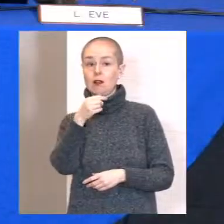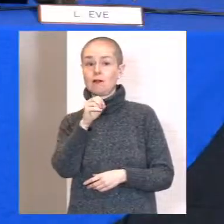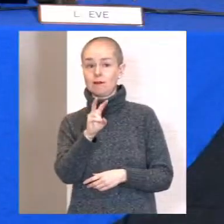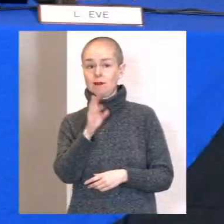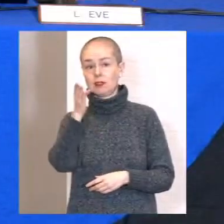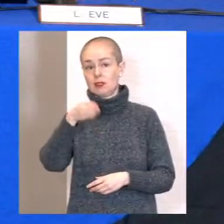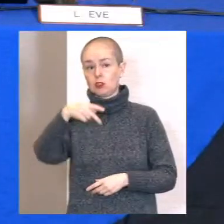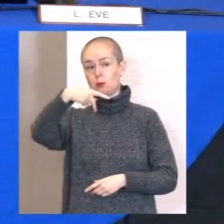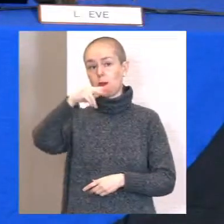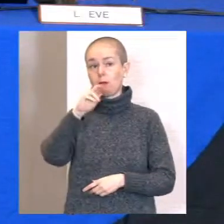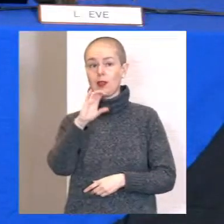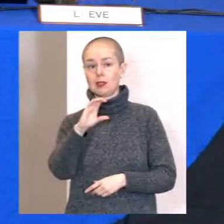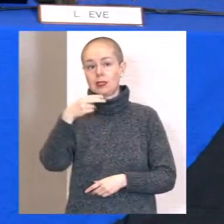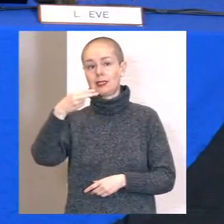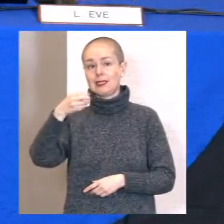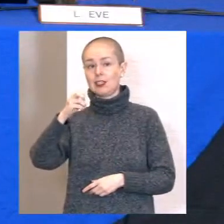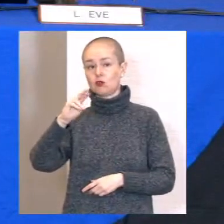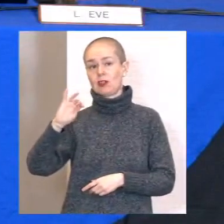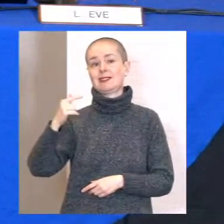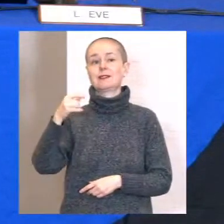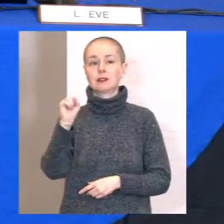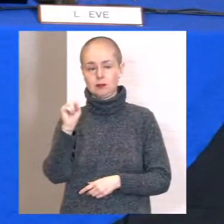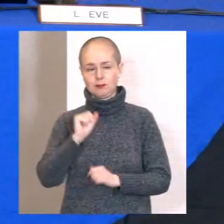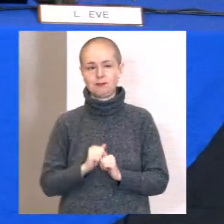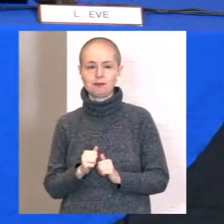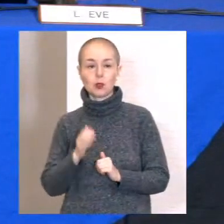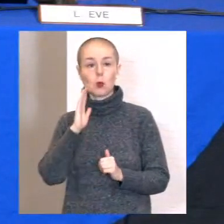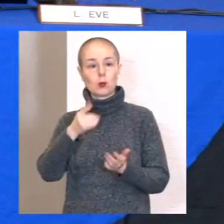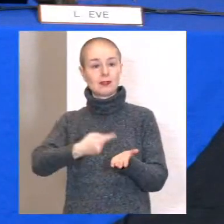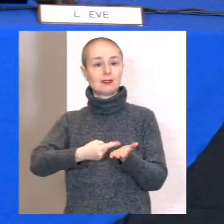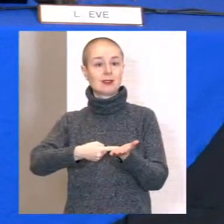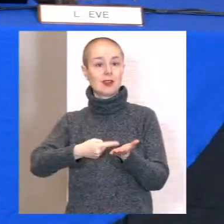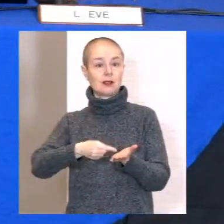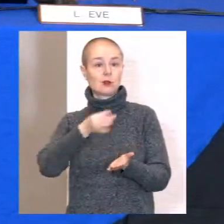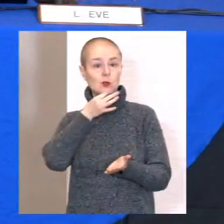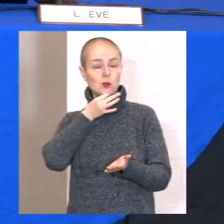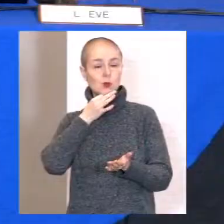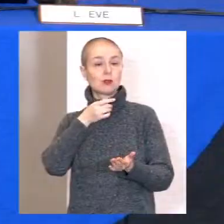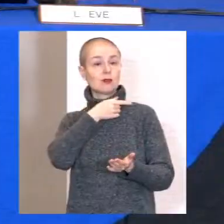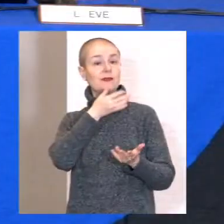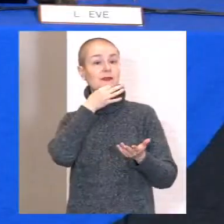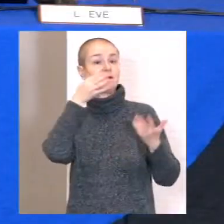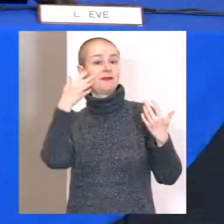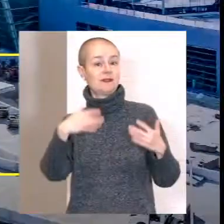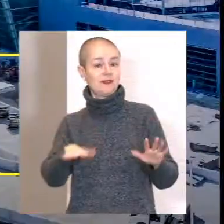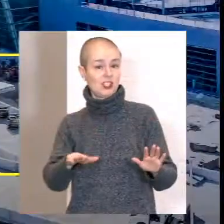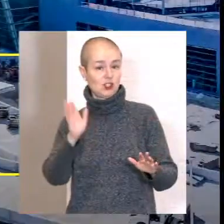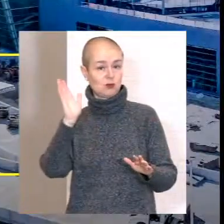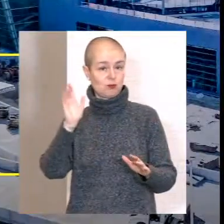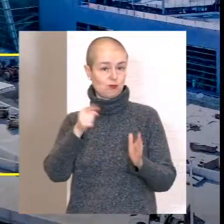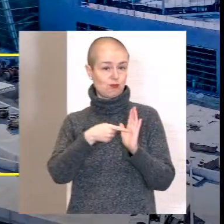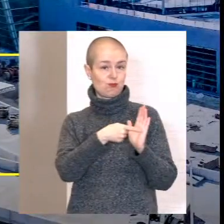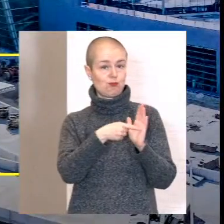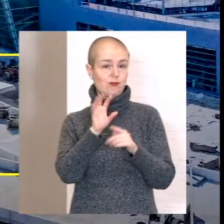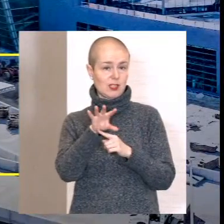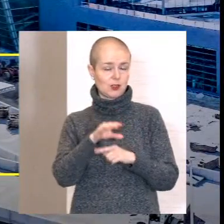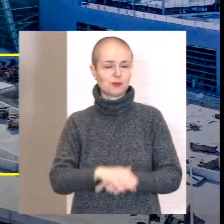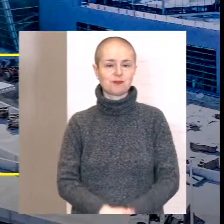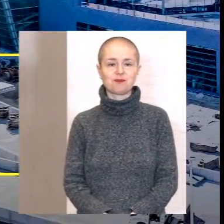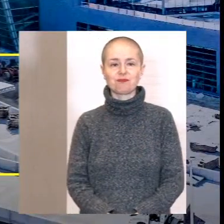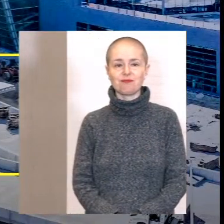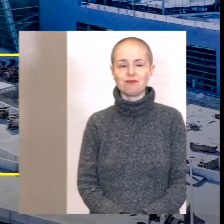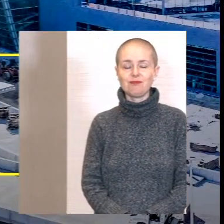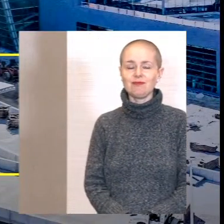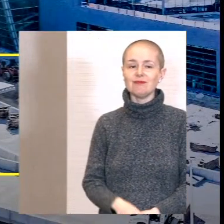panyj.gov/public hearings. The hearing will begin shortly after this presentation. Founded more than a century ago, the